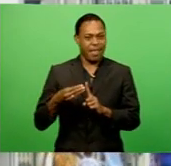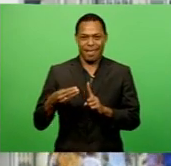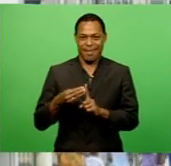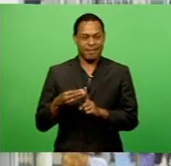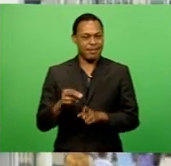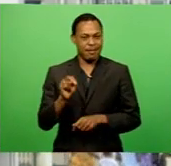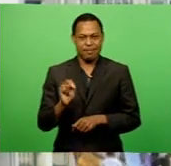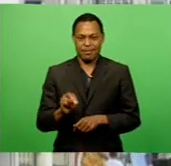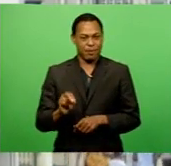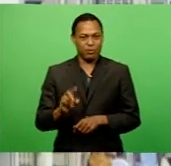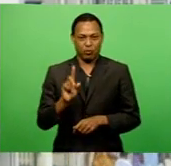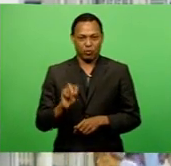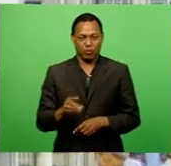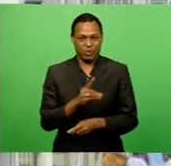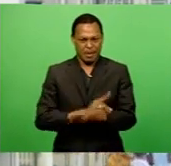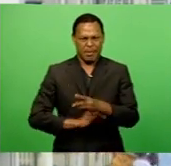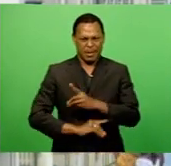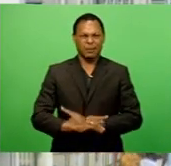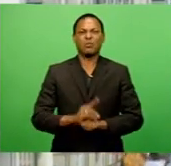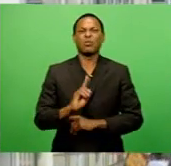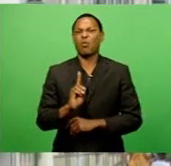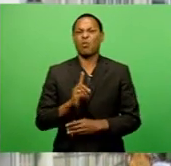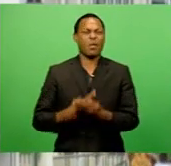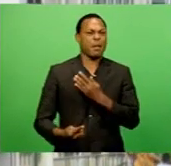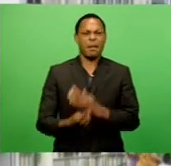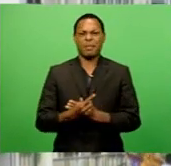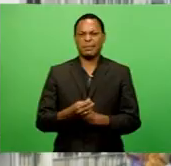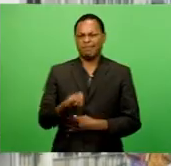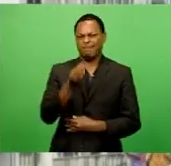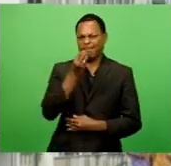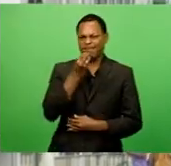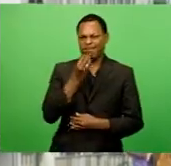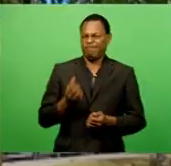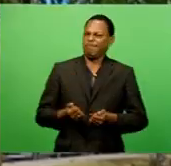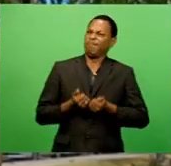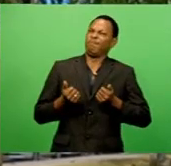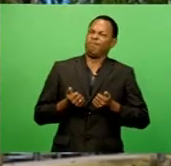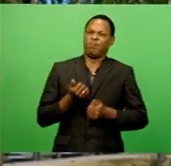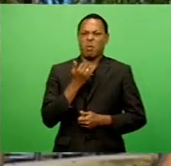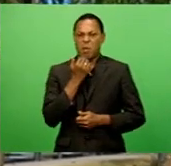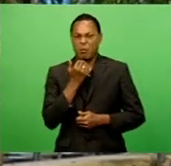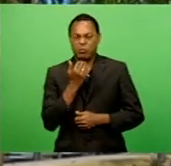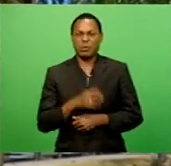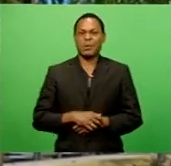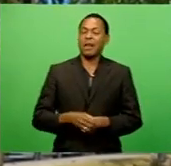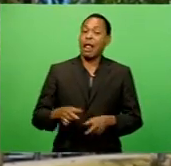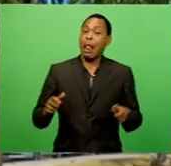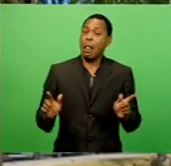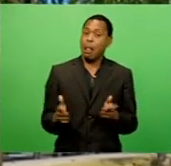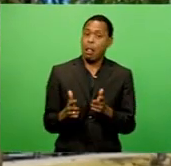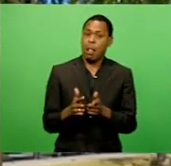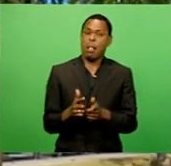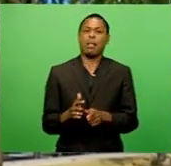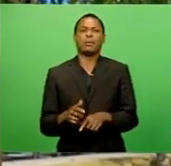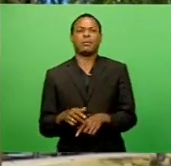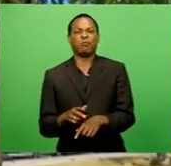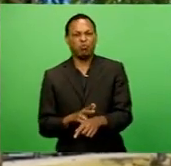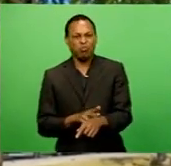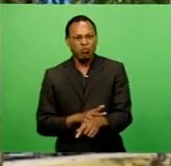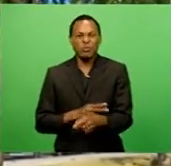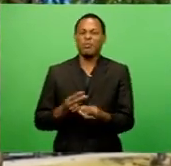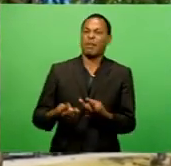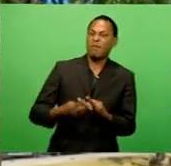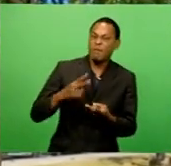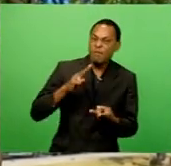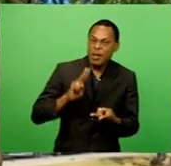Fiji. We eat too much, our diet is changing. There's a lot of processed food, there's less greens, less vegetables, there's